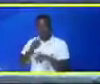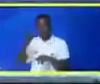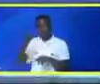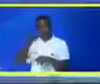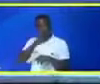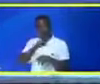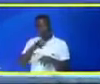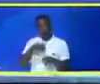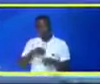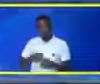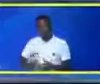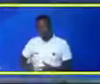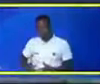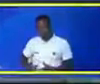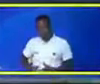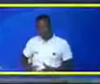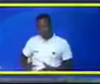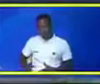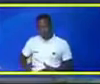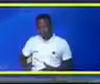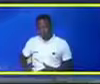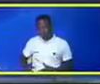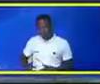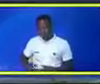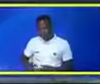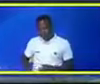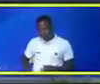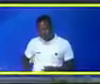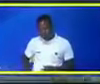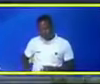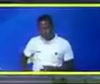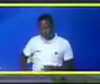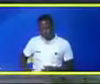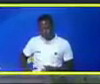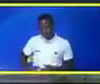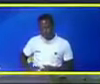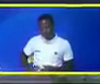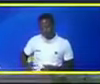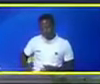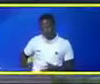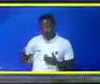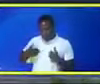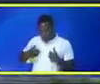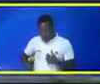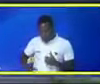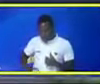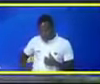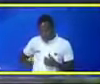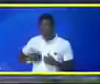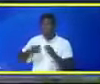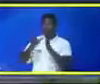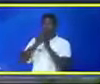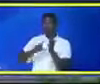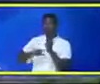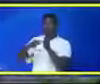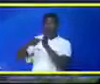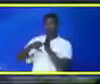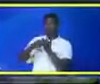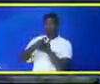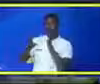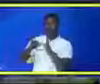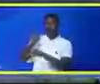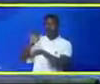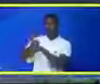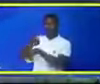a swelling around the groin area. This is what the Lord is showing me. Right now, the power of the Holy Spirit is touching